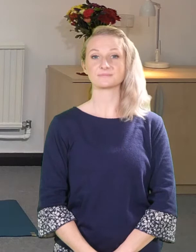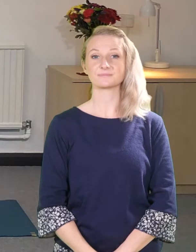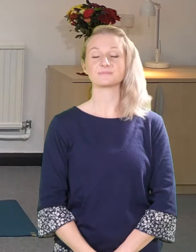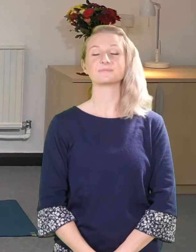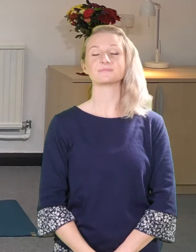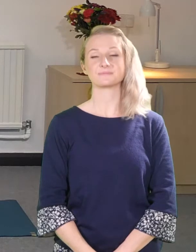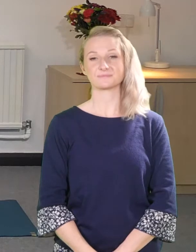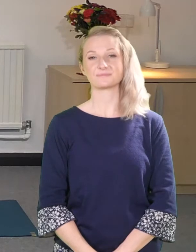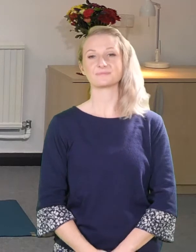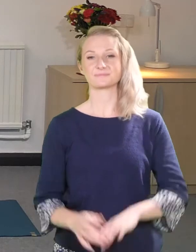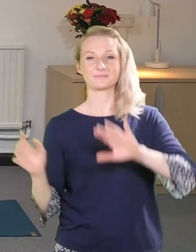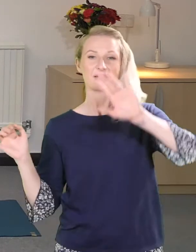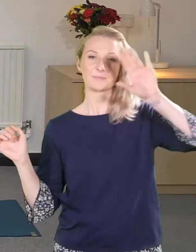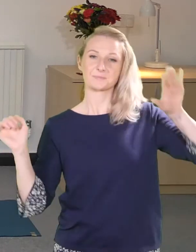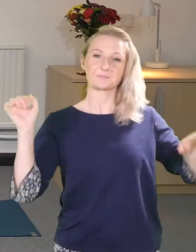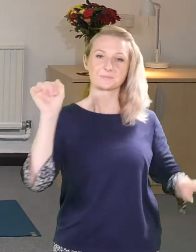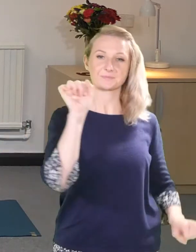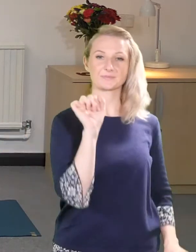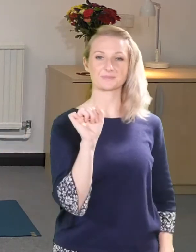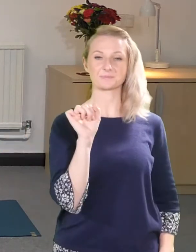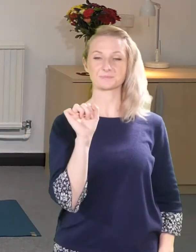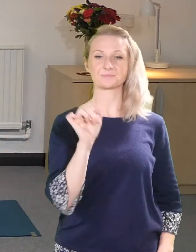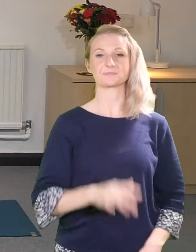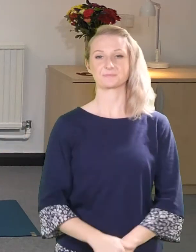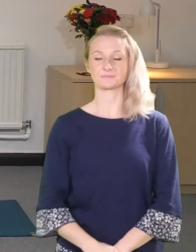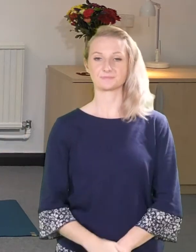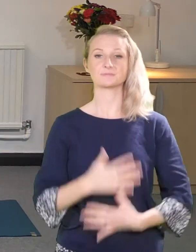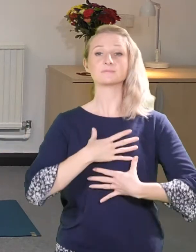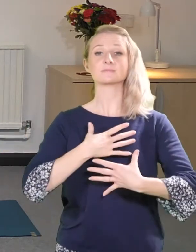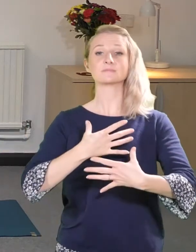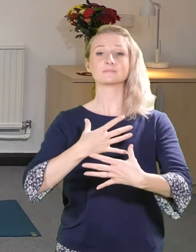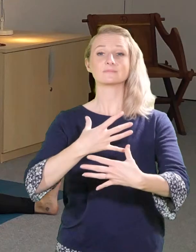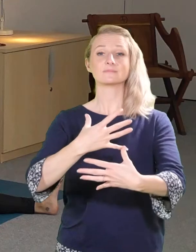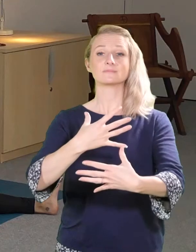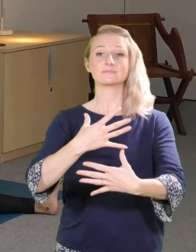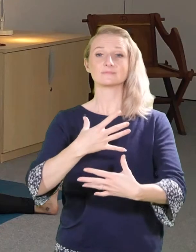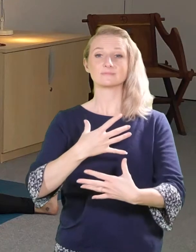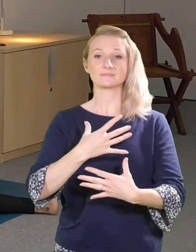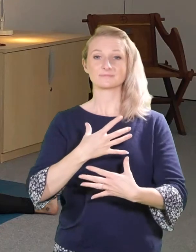Lowering the arm and coming back to a straight position. Take a breath.